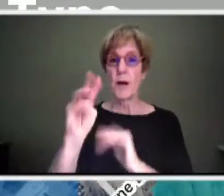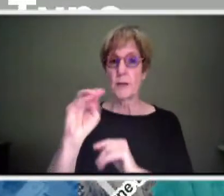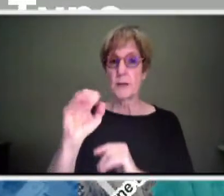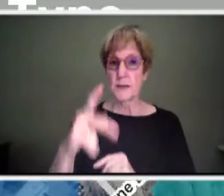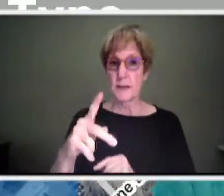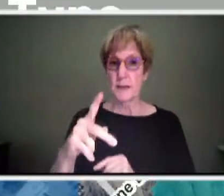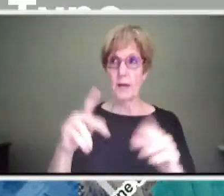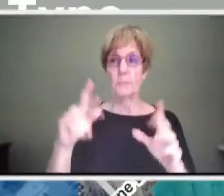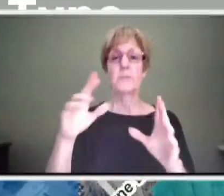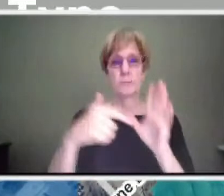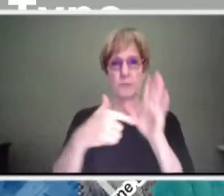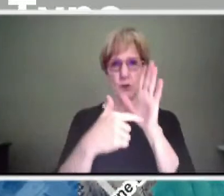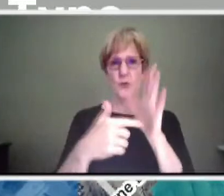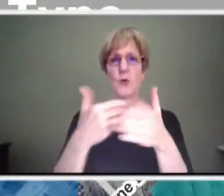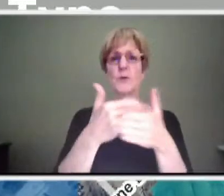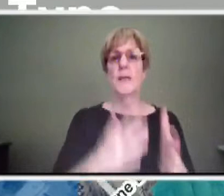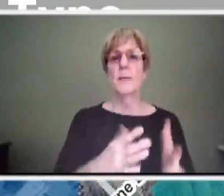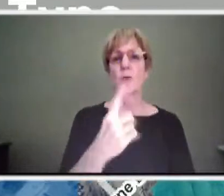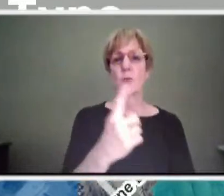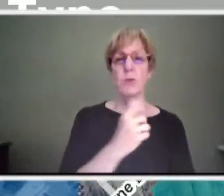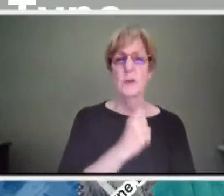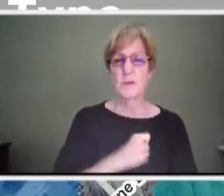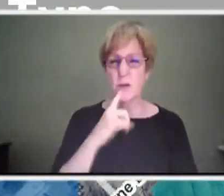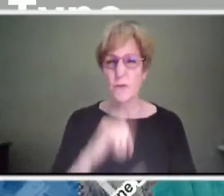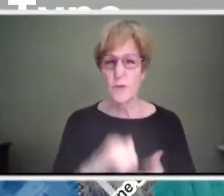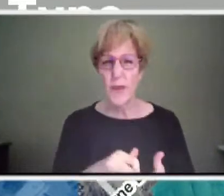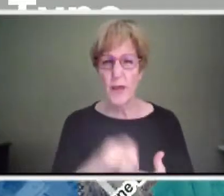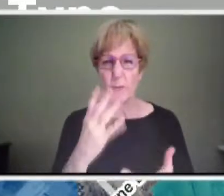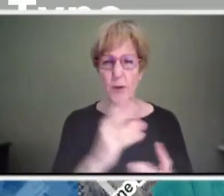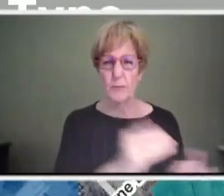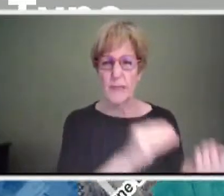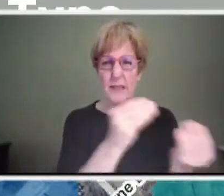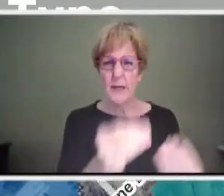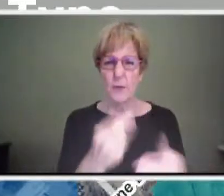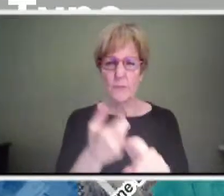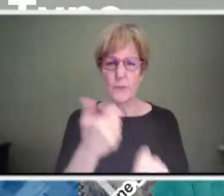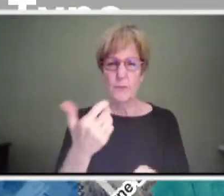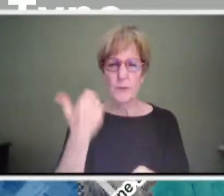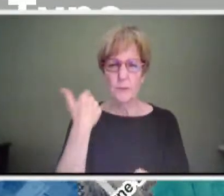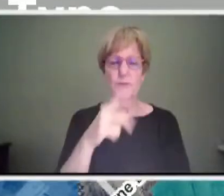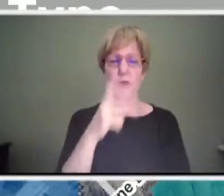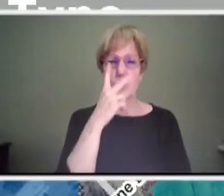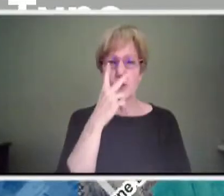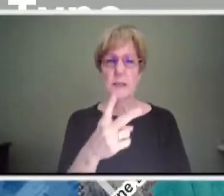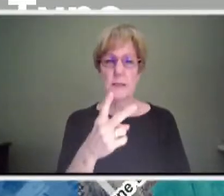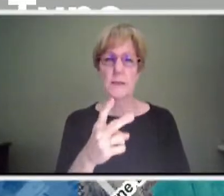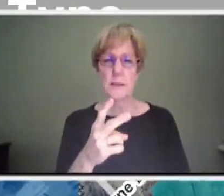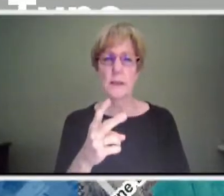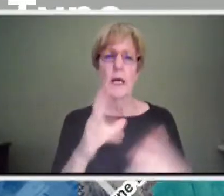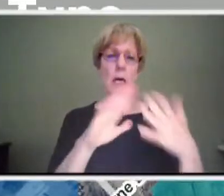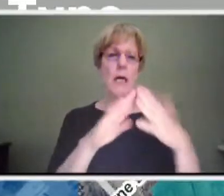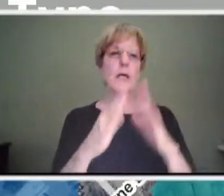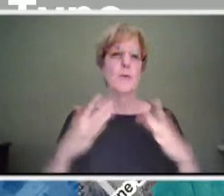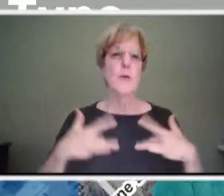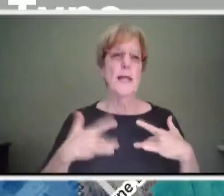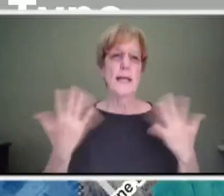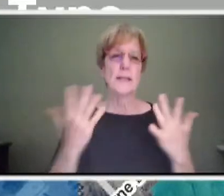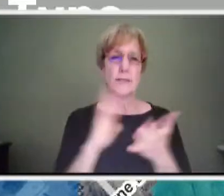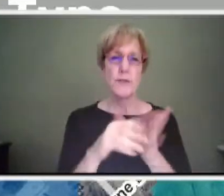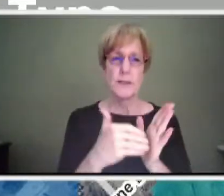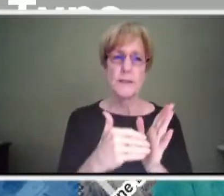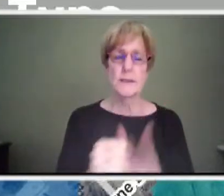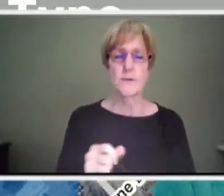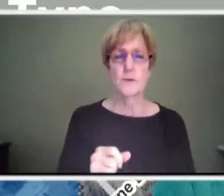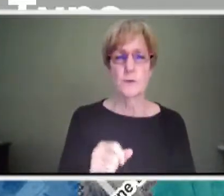on the slide neighborhood 1. Apologize for that. It was probably a carryover from a previous slide, but it is, as you can see, community activity center along